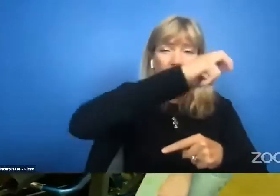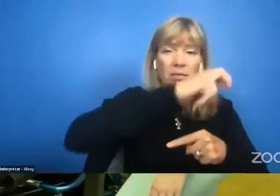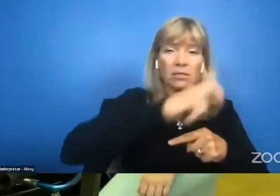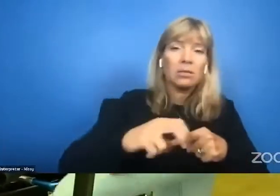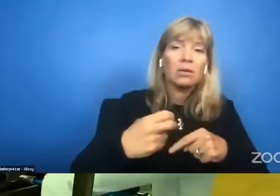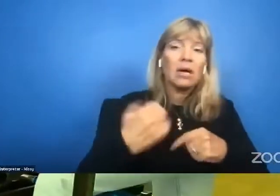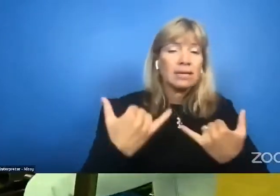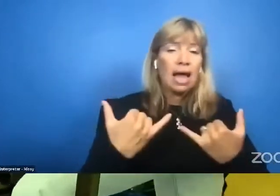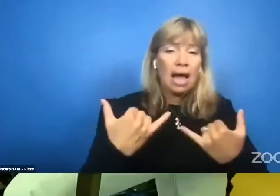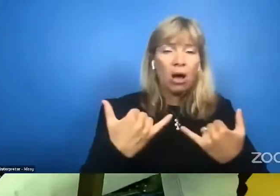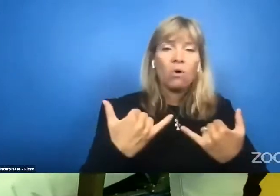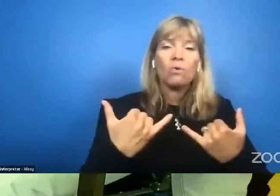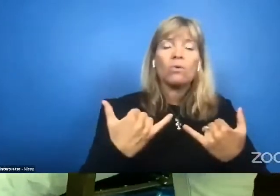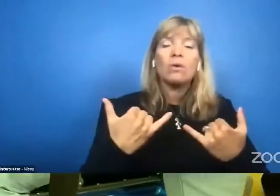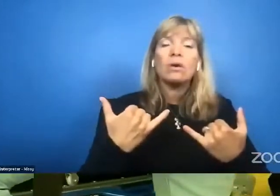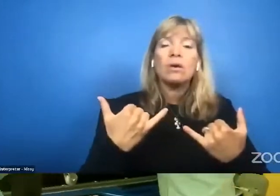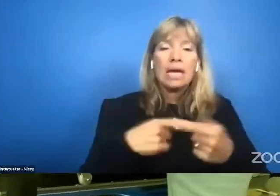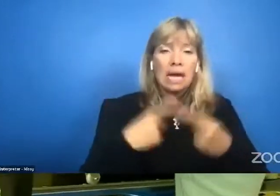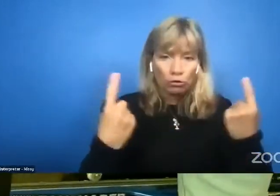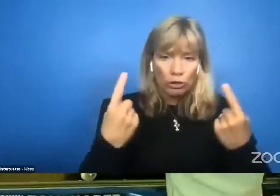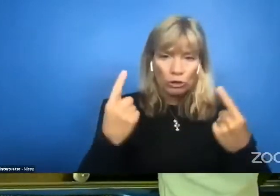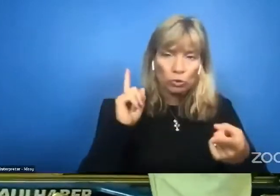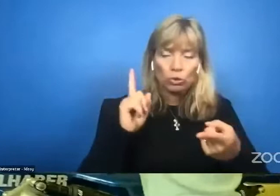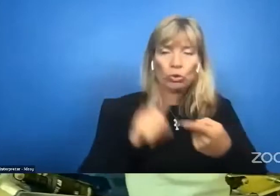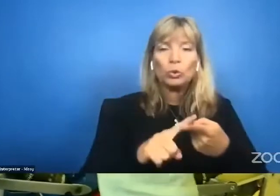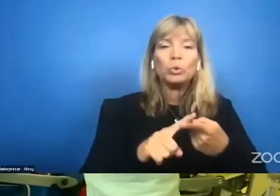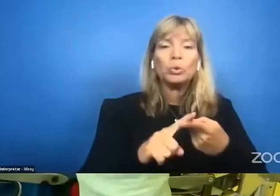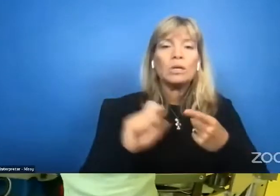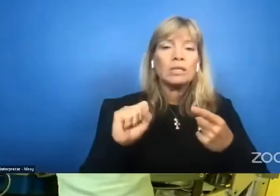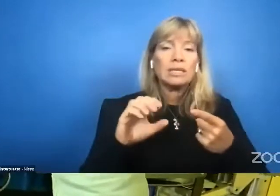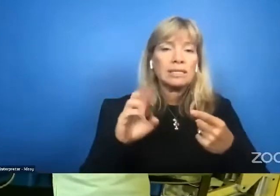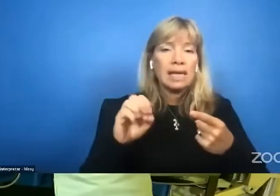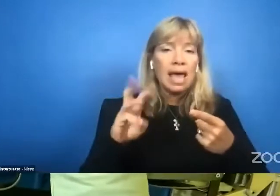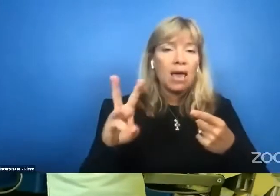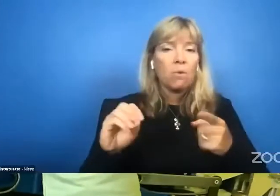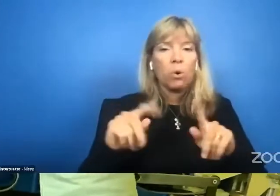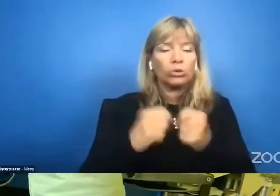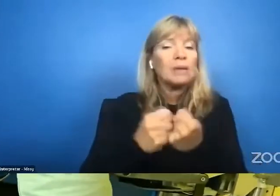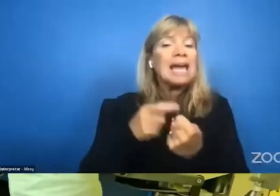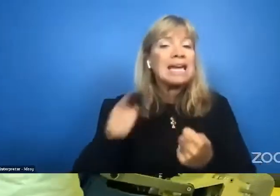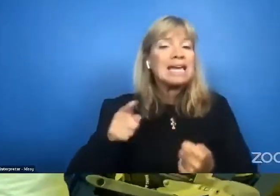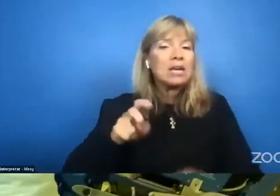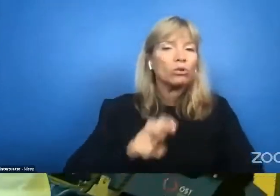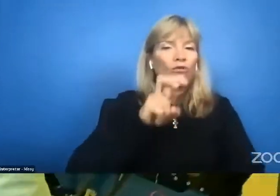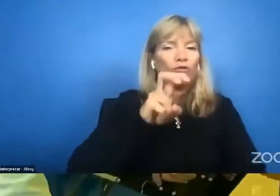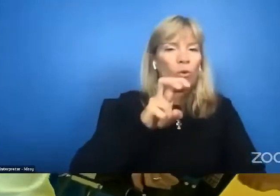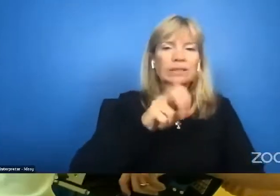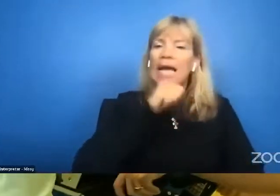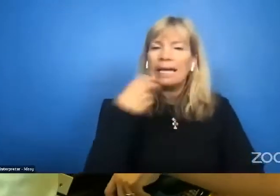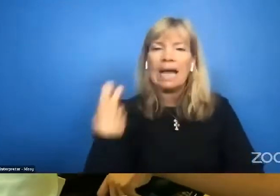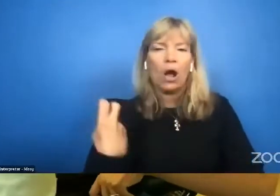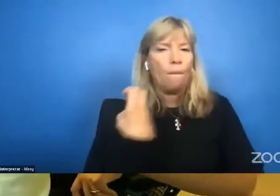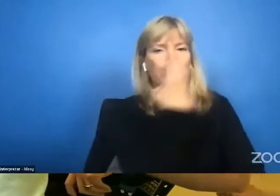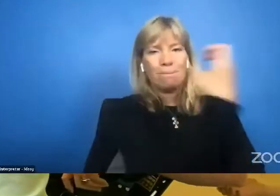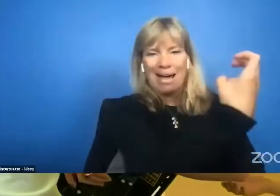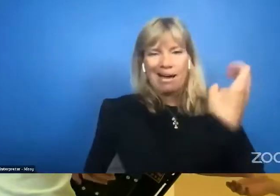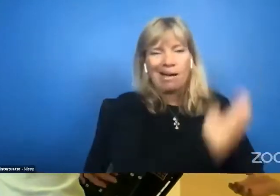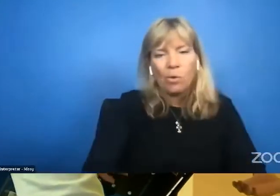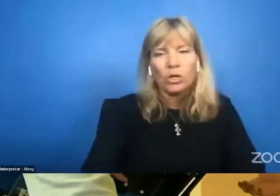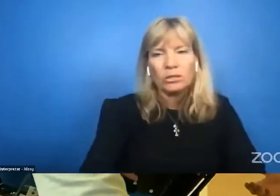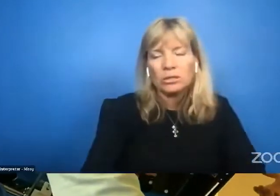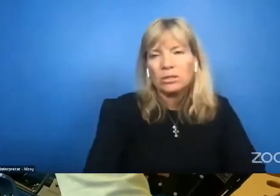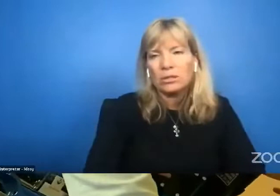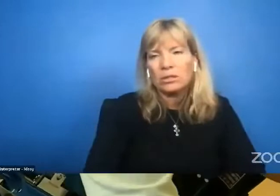the Scavo team, going forwards rather than climbing the stairs from a backwards direction.